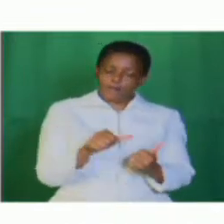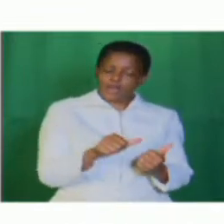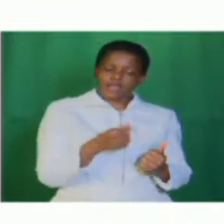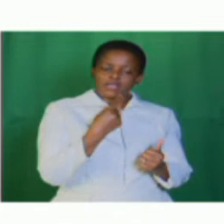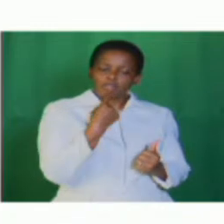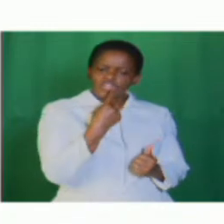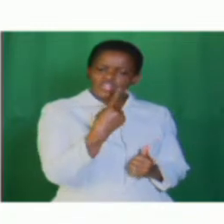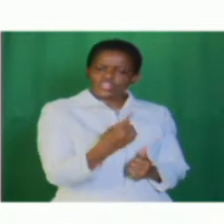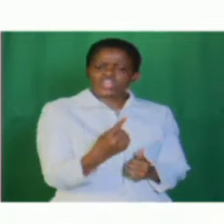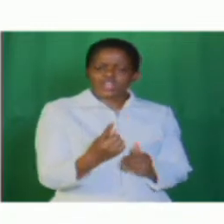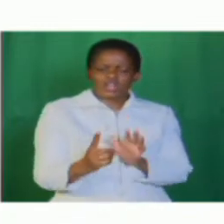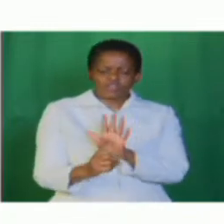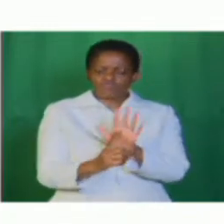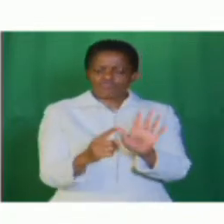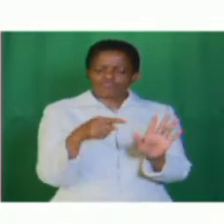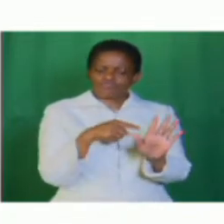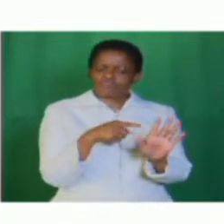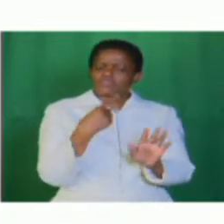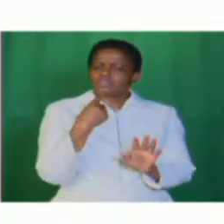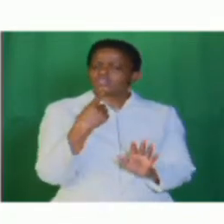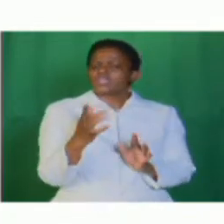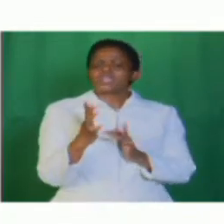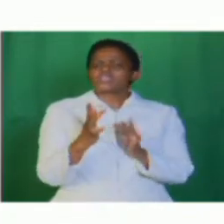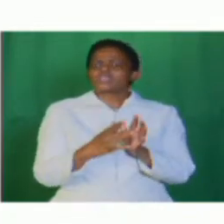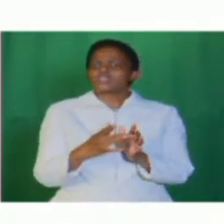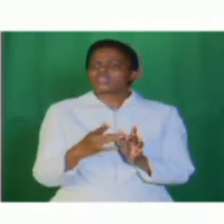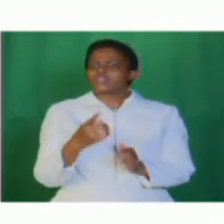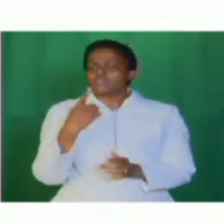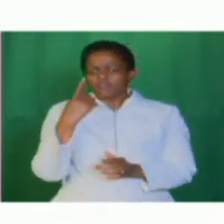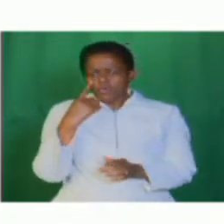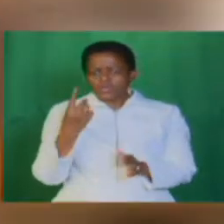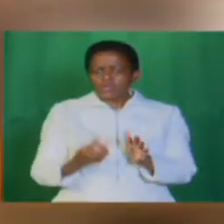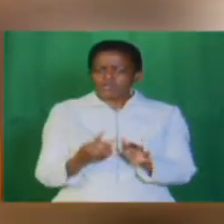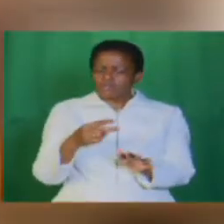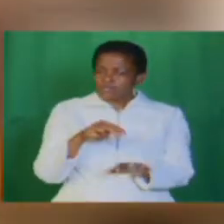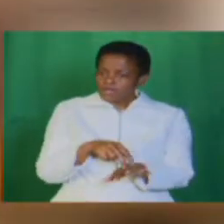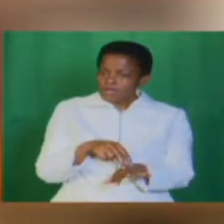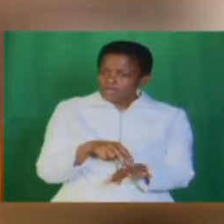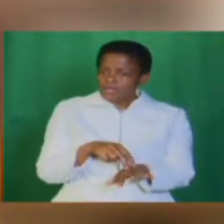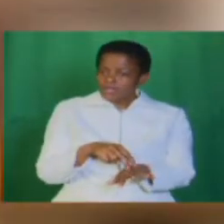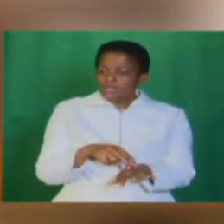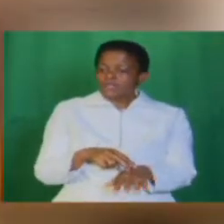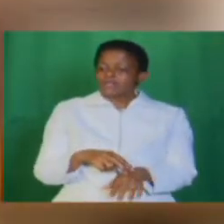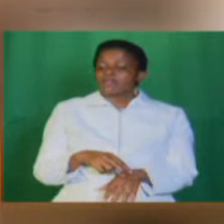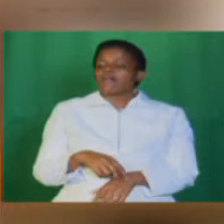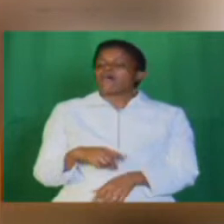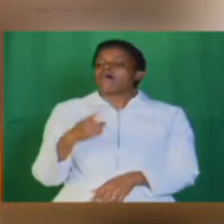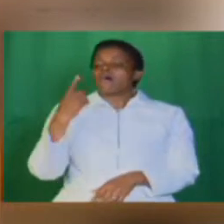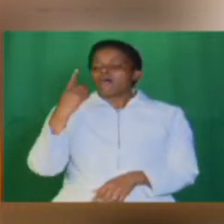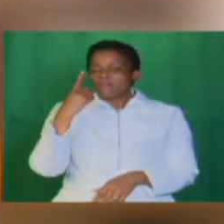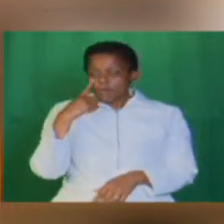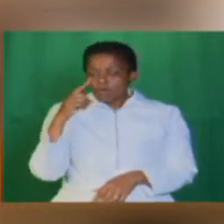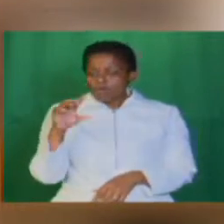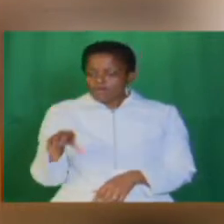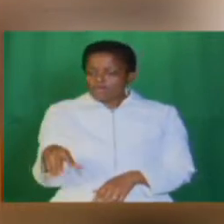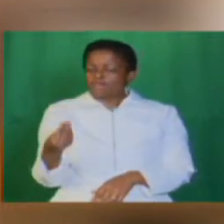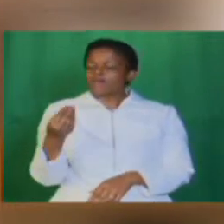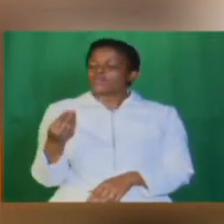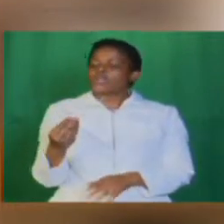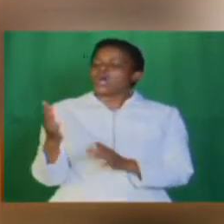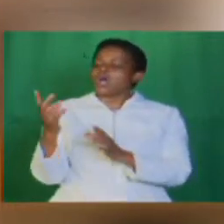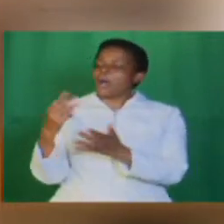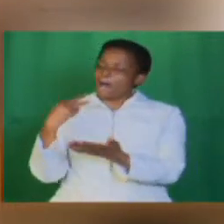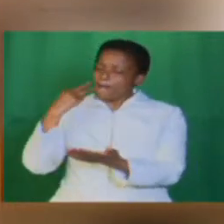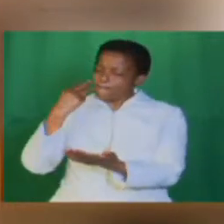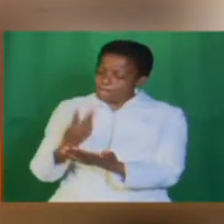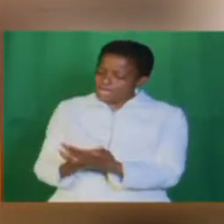to the disciples in Jerusalem. They found that Jesus Christ had already appeared to Peter. And you will remember that